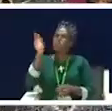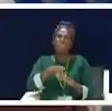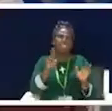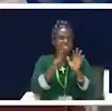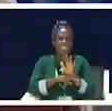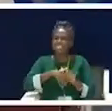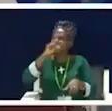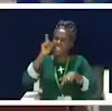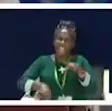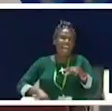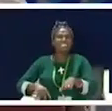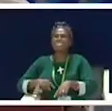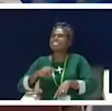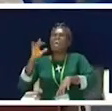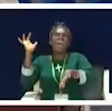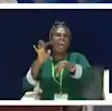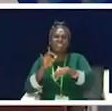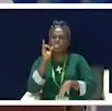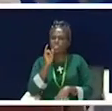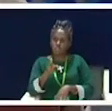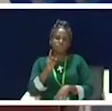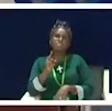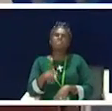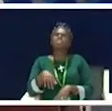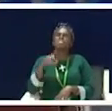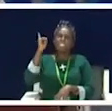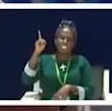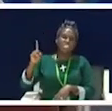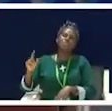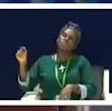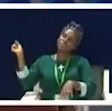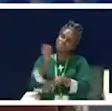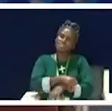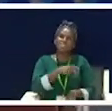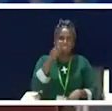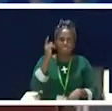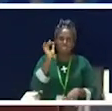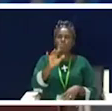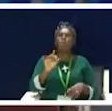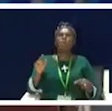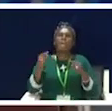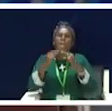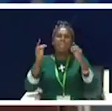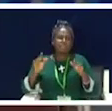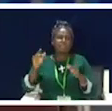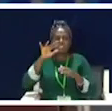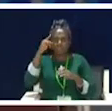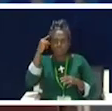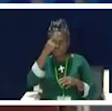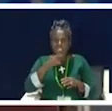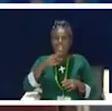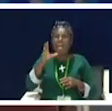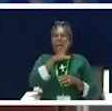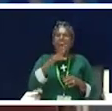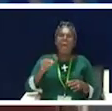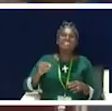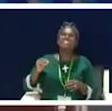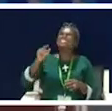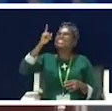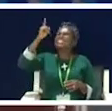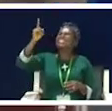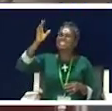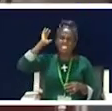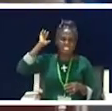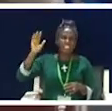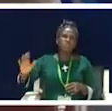you. He will beat down your enemy right before your face and plague those who hate you. When